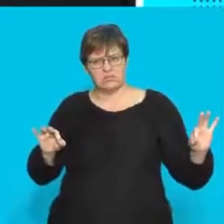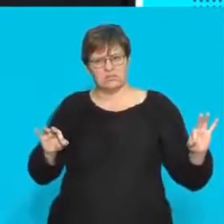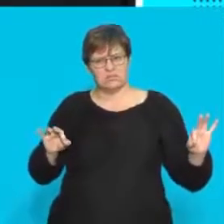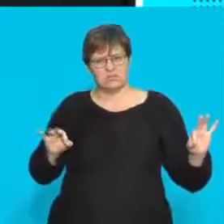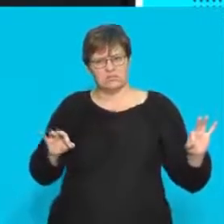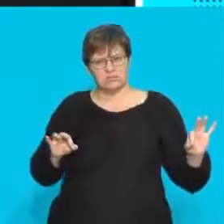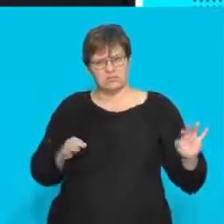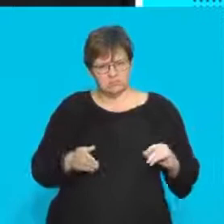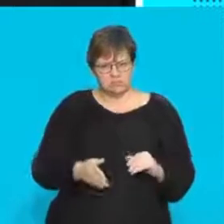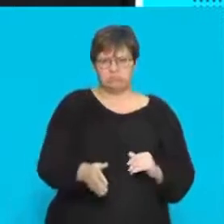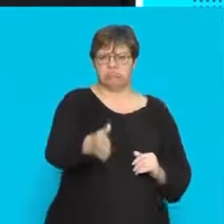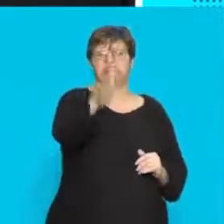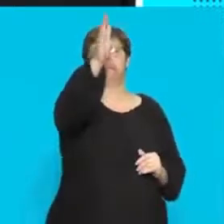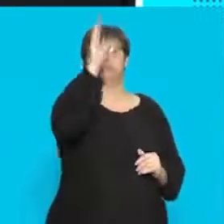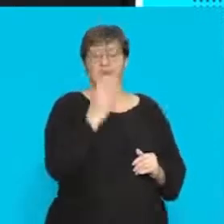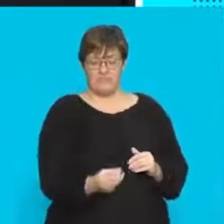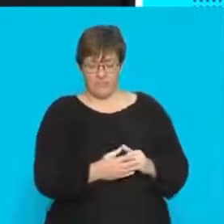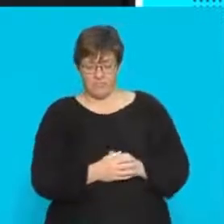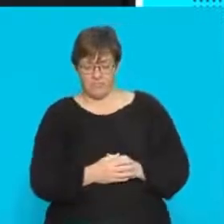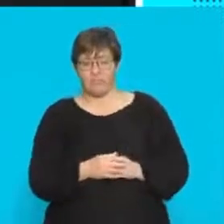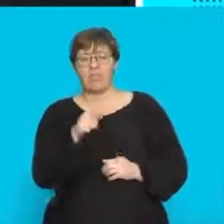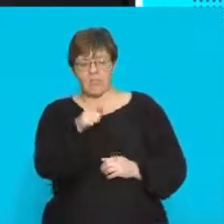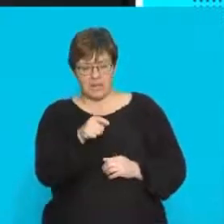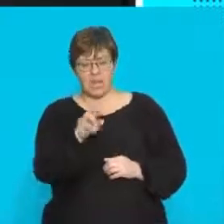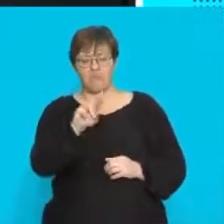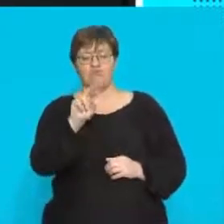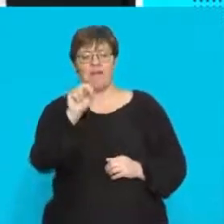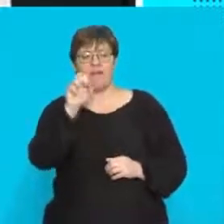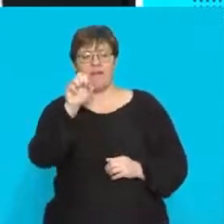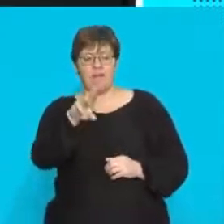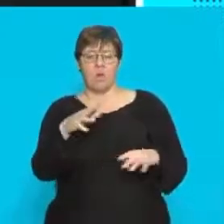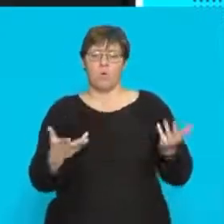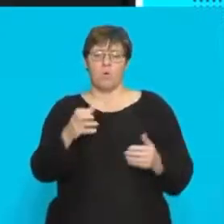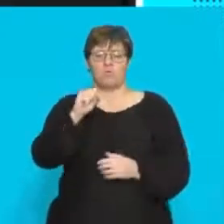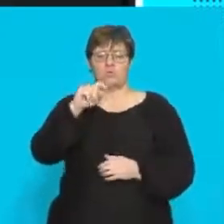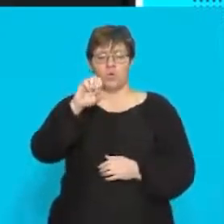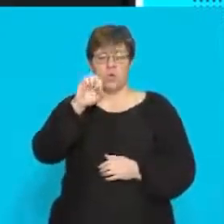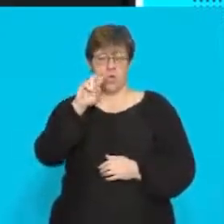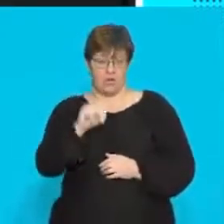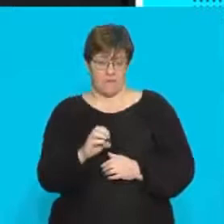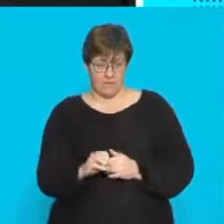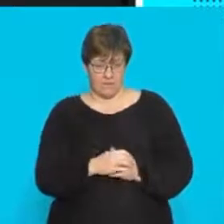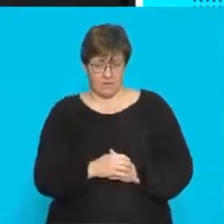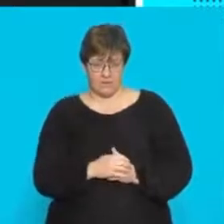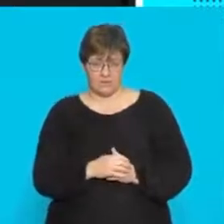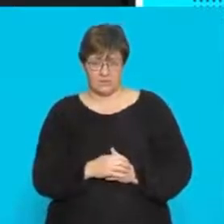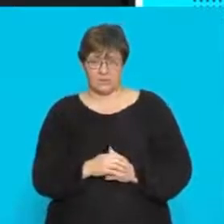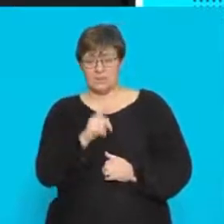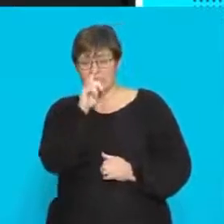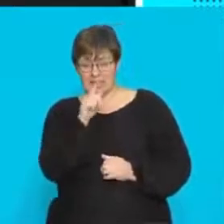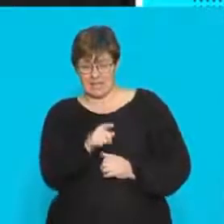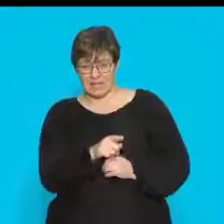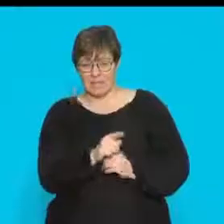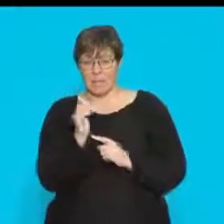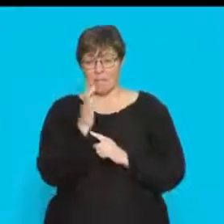pull up grass and it just goes long, long, long, long, long. Okay, that is what a runner or a stolon is. So have a look over here. Look,